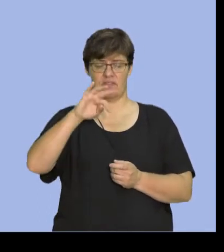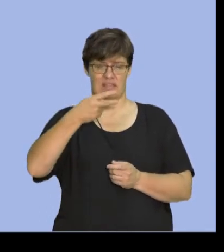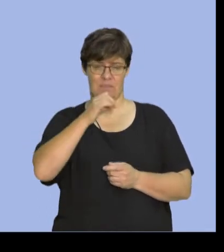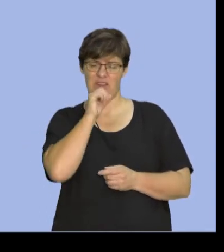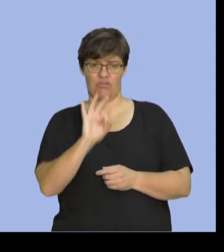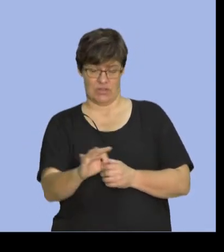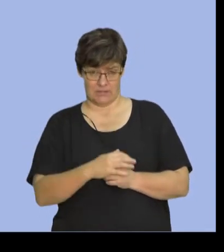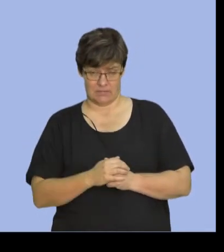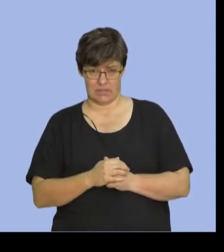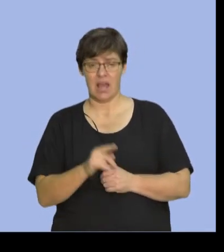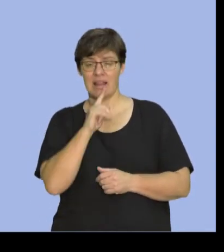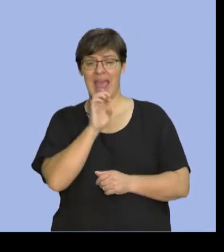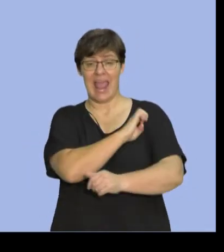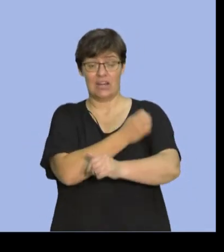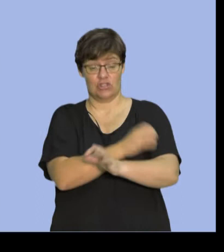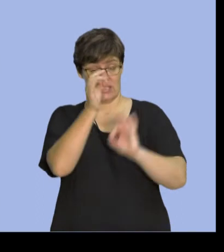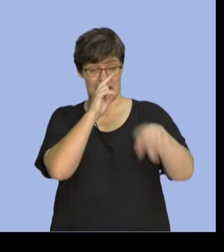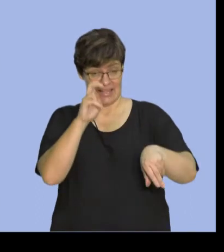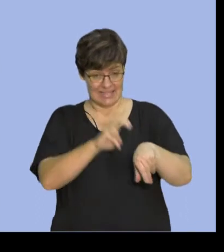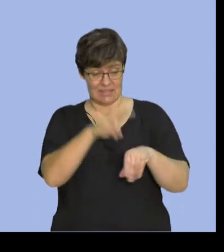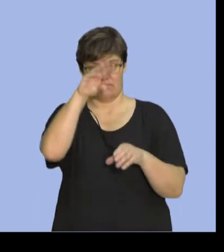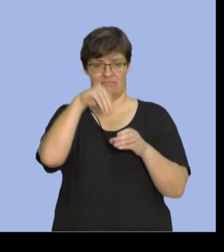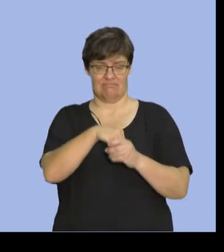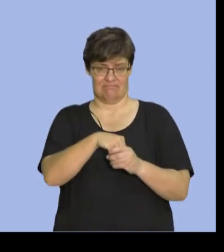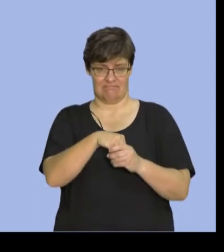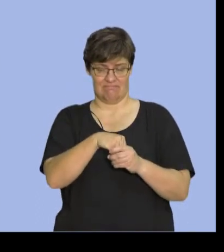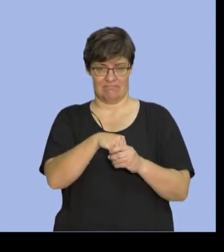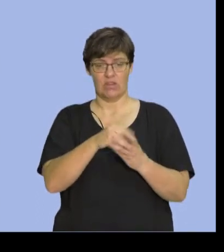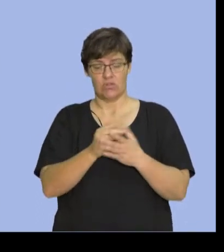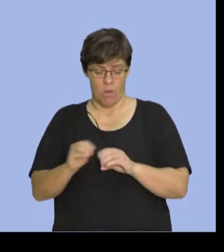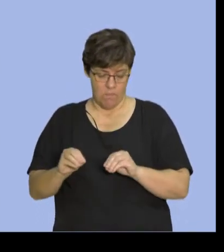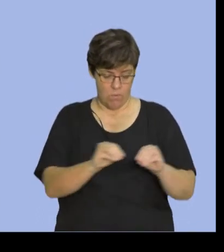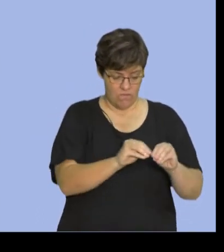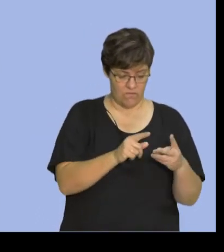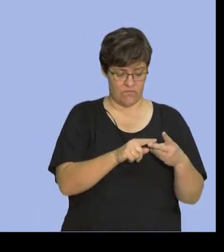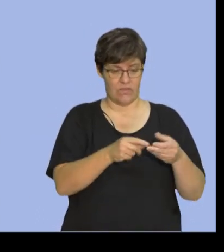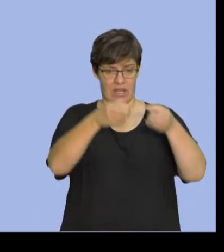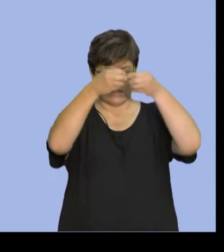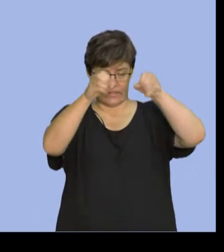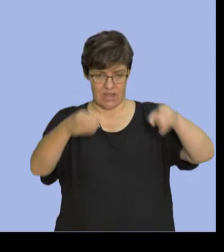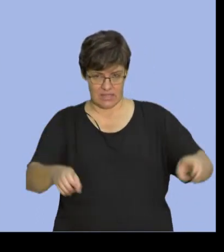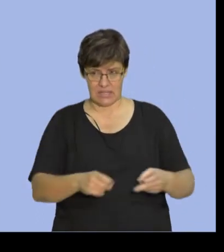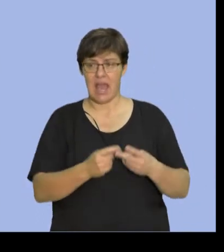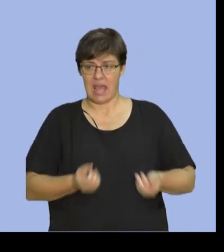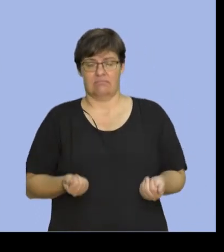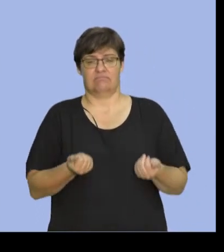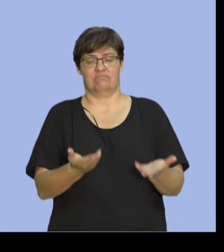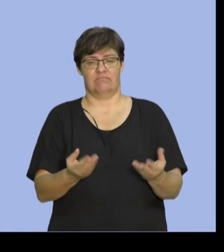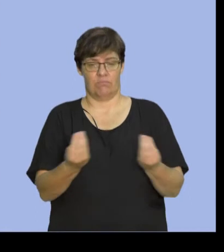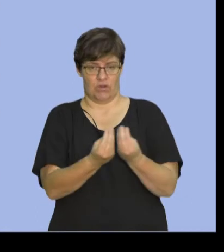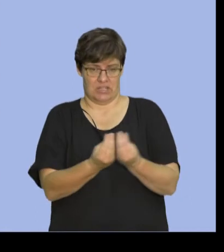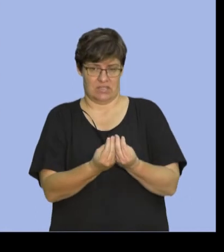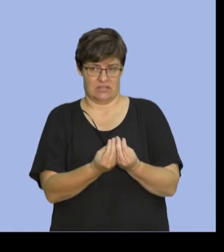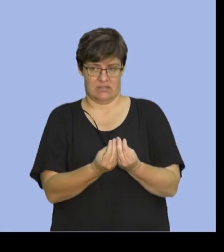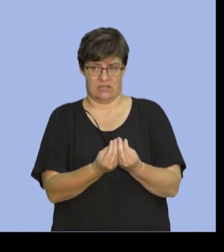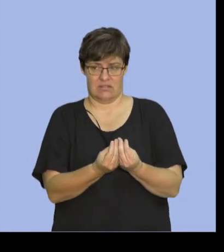energy that a cell needs to move, to divide, and to produce secretory products, to contract.